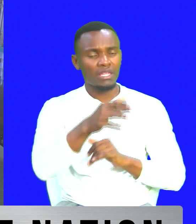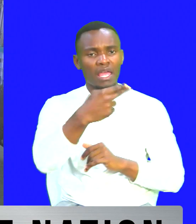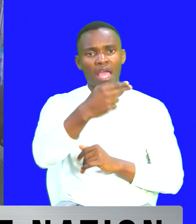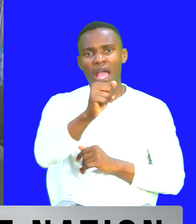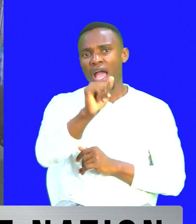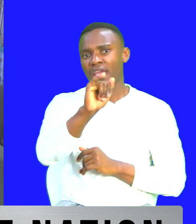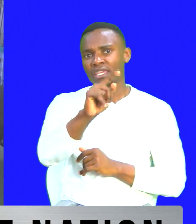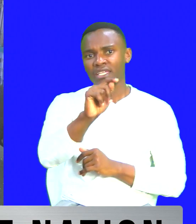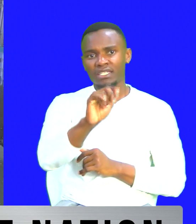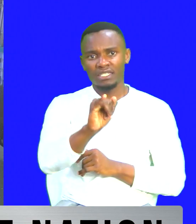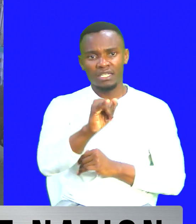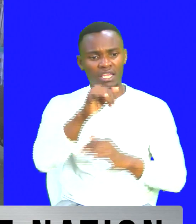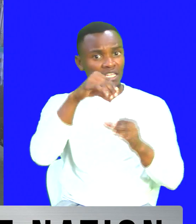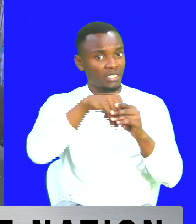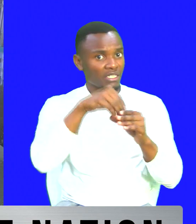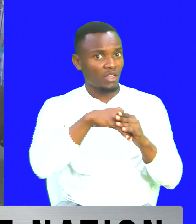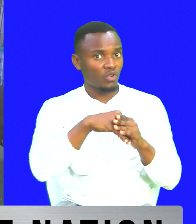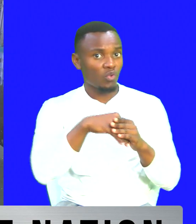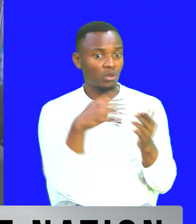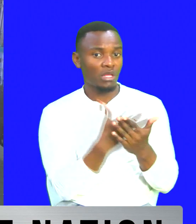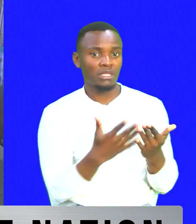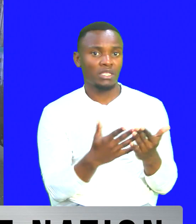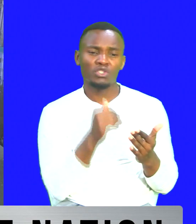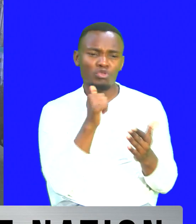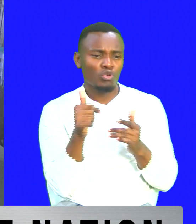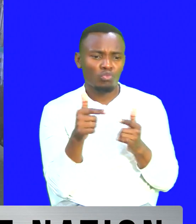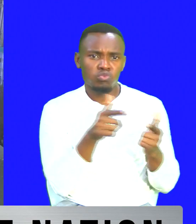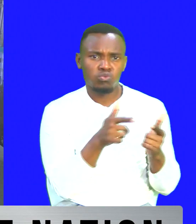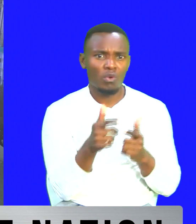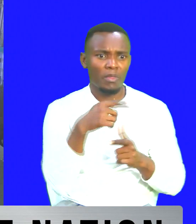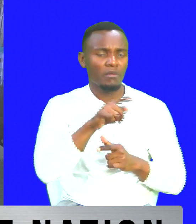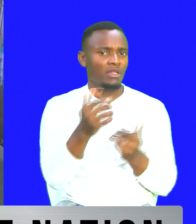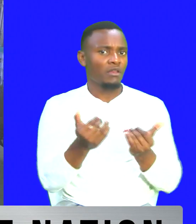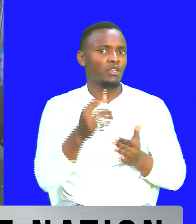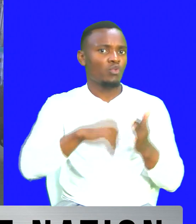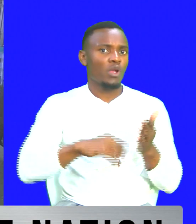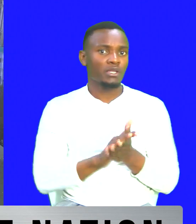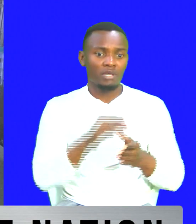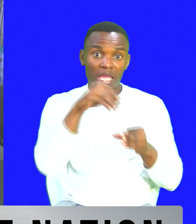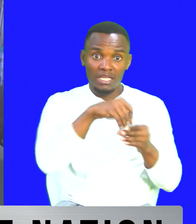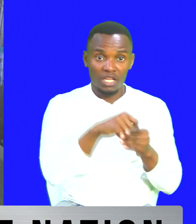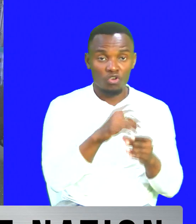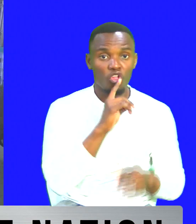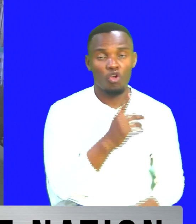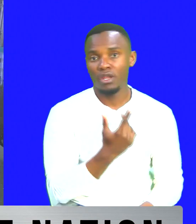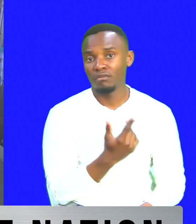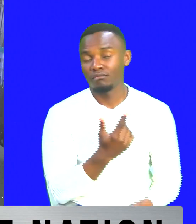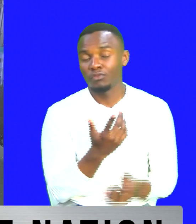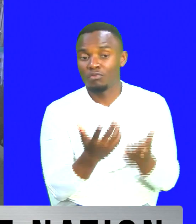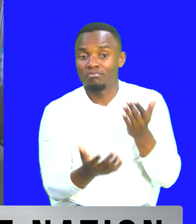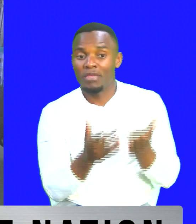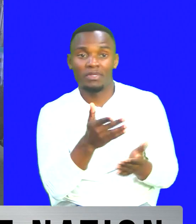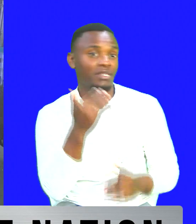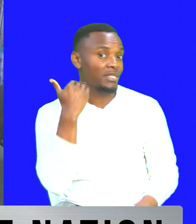It's not as if Haiti is at war. All they need is internal order. So it's only that probably the gangs